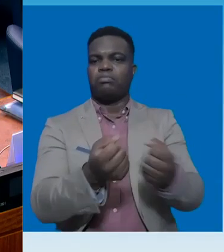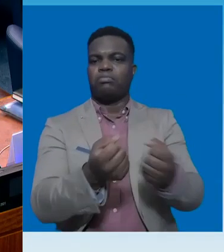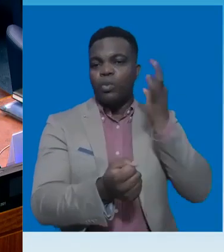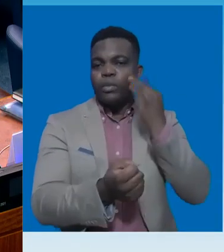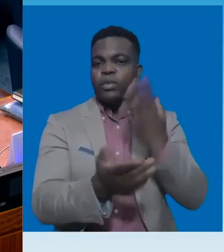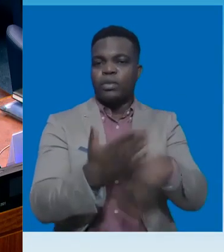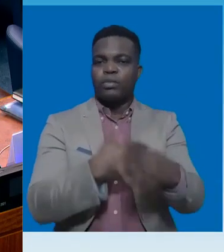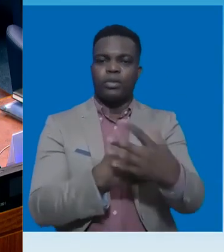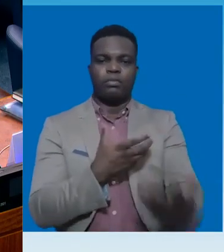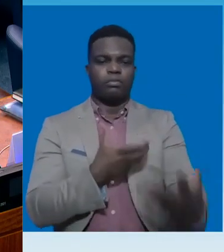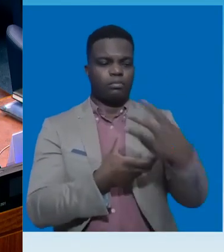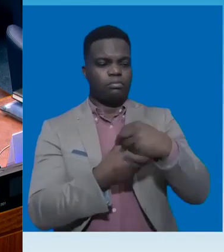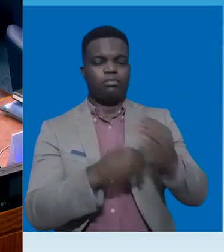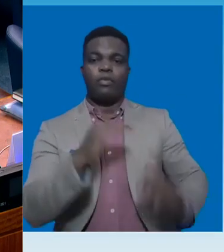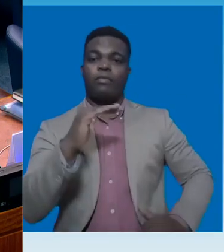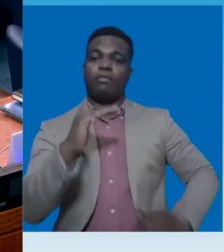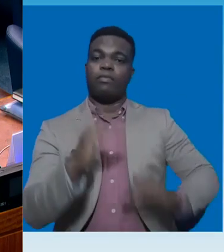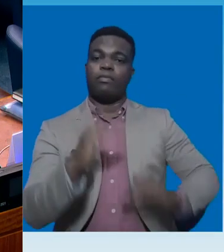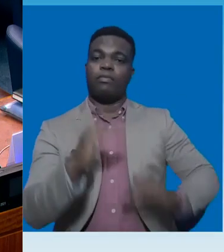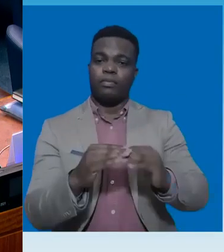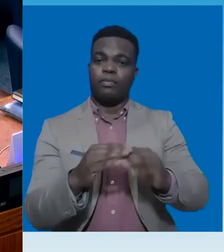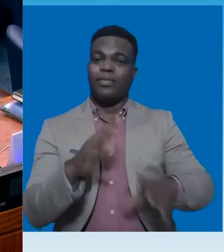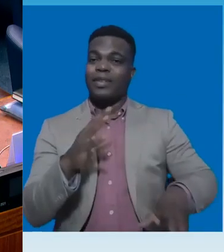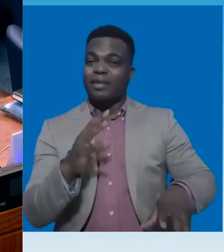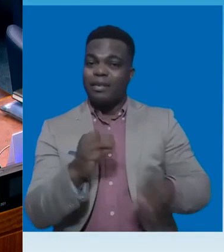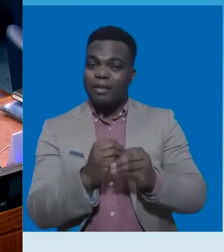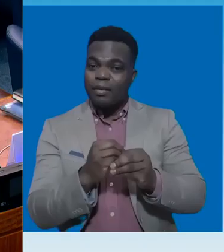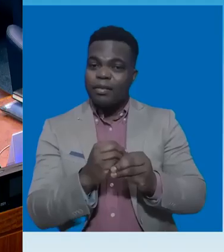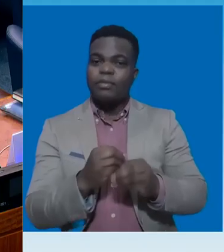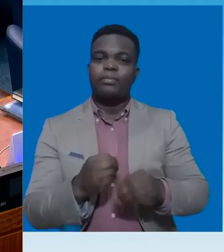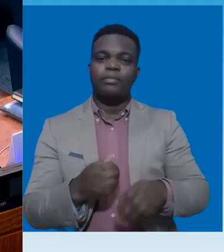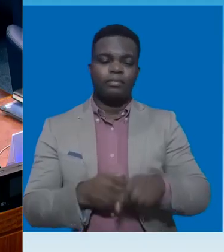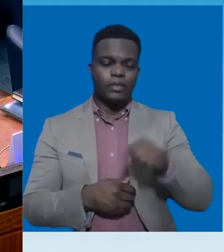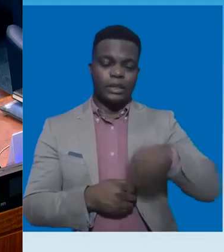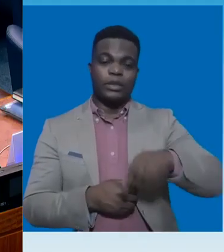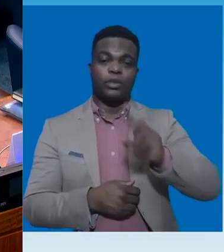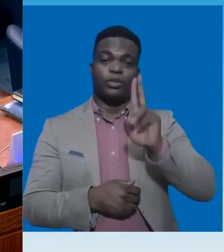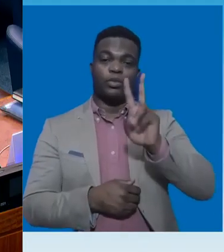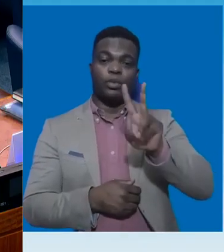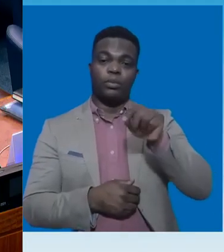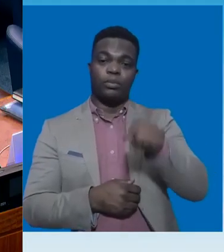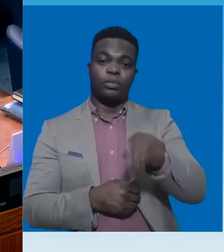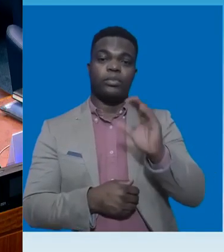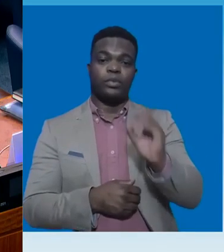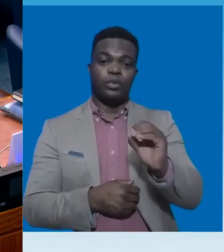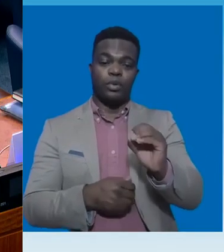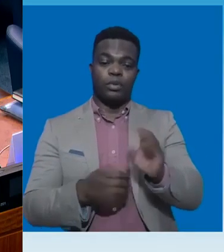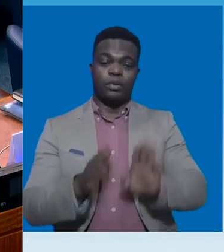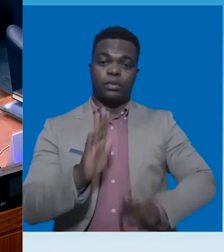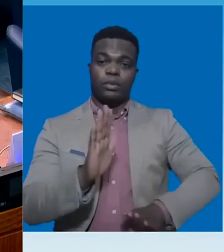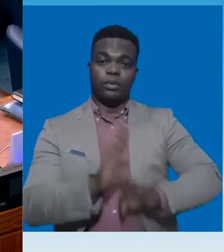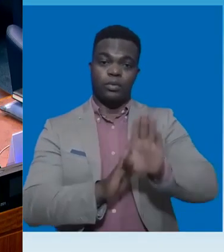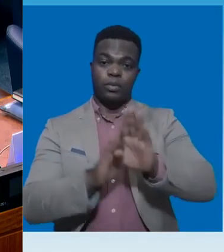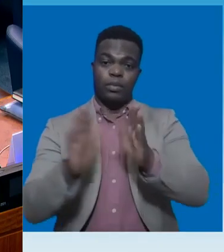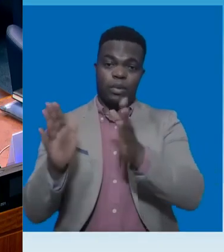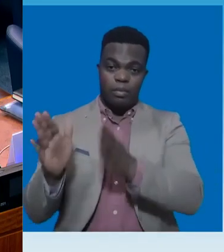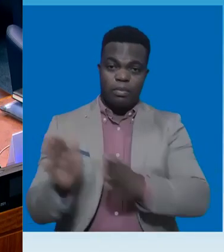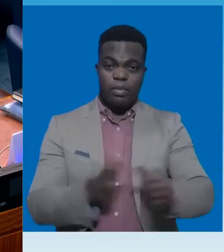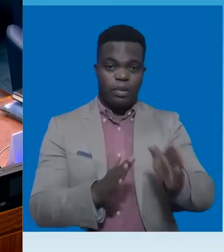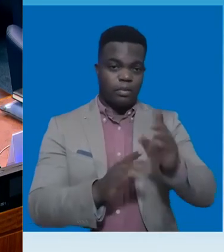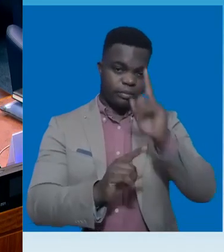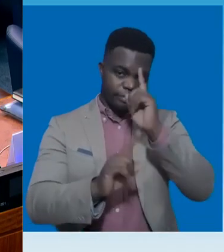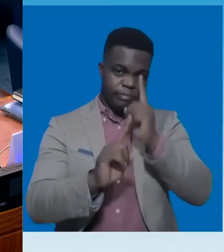UNDIS 2.0, the development plan for the course of persons with disabilities for the next 5 years will